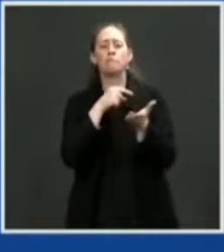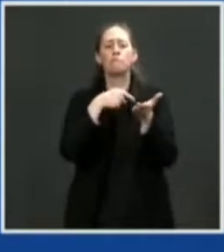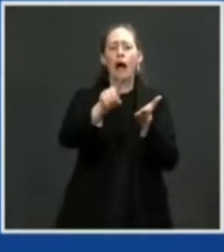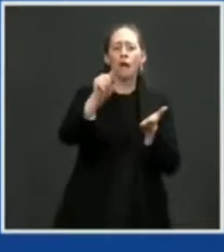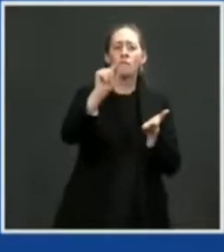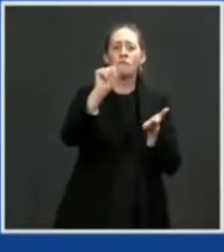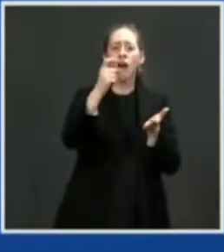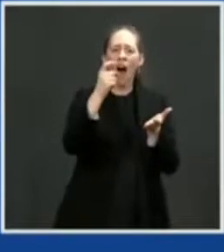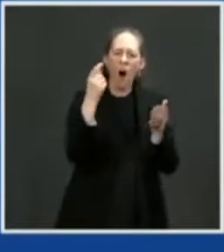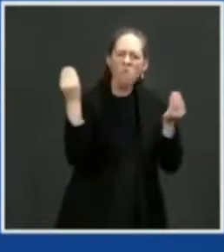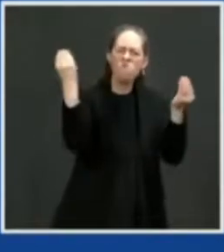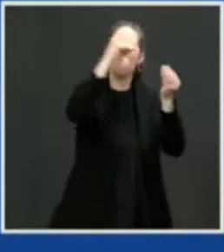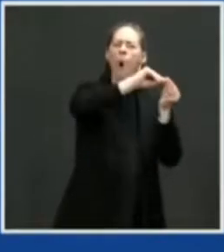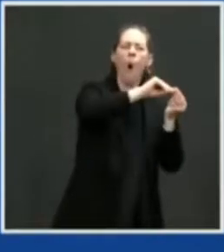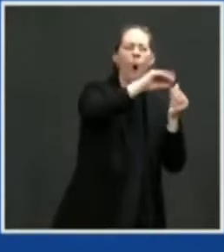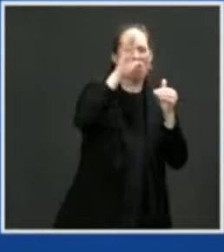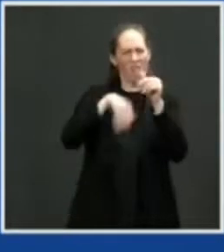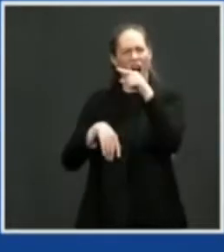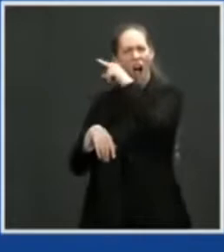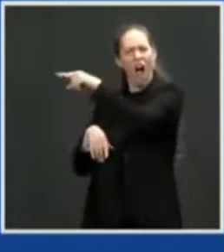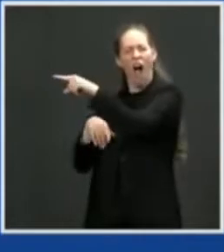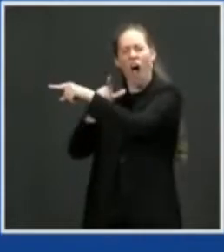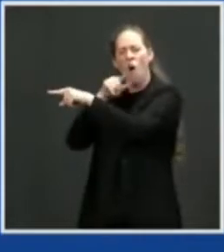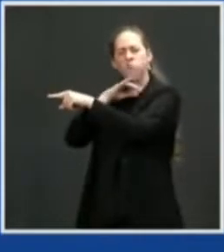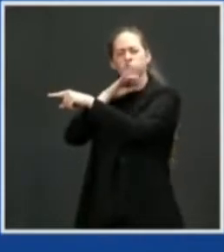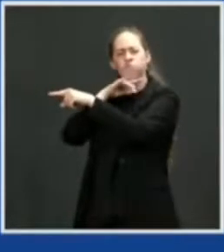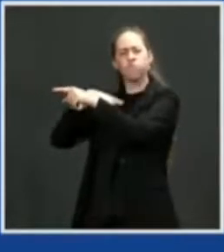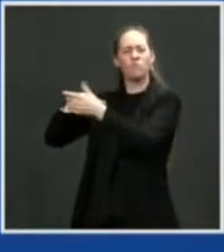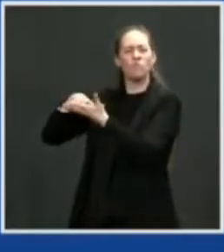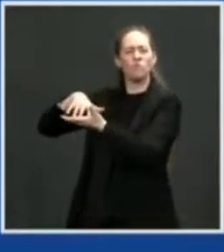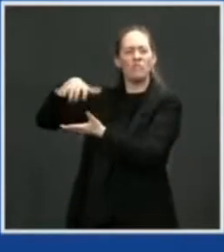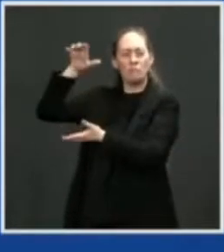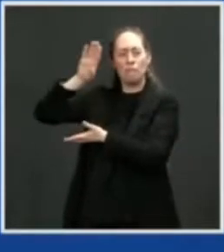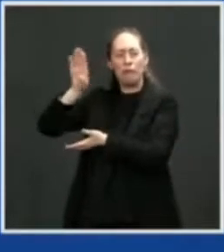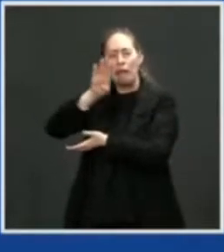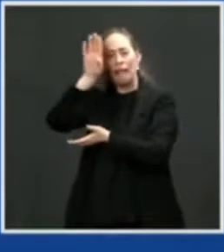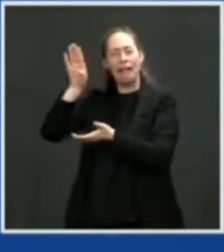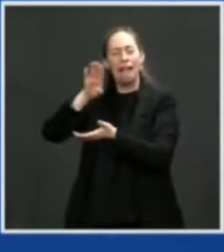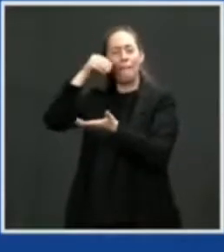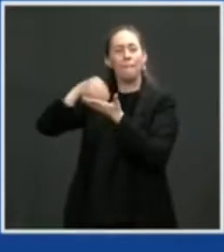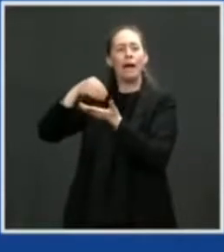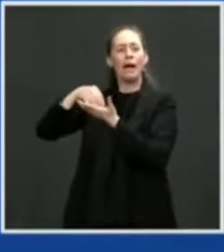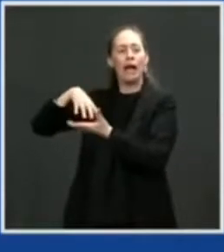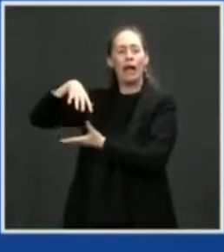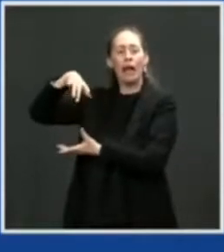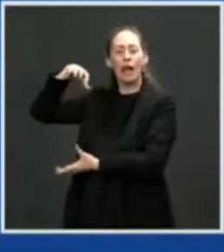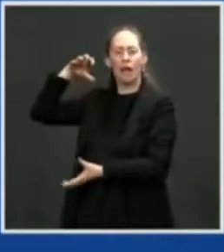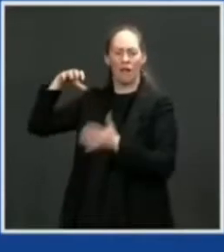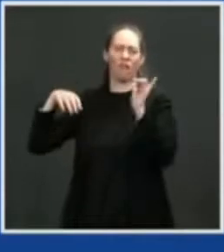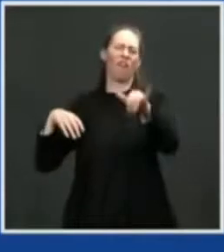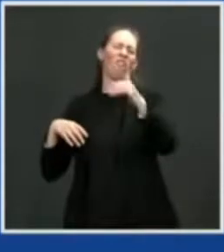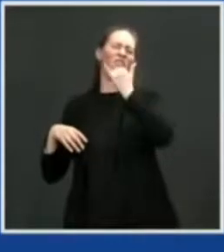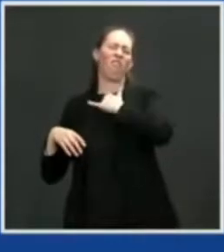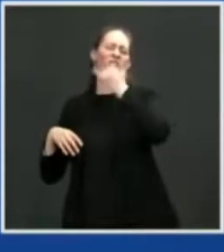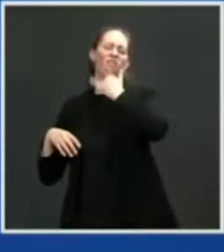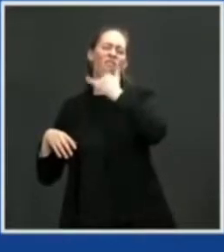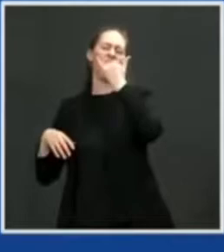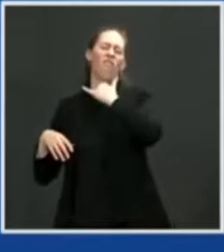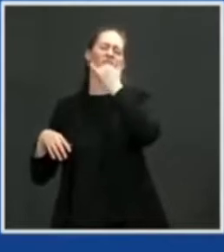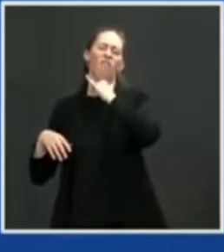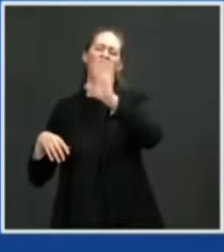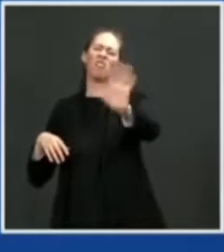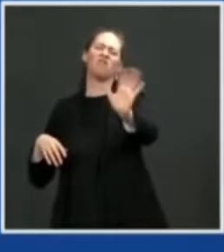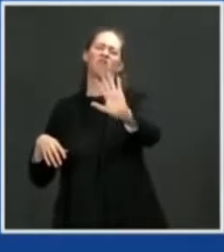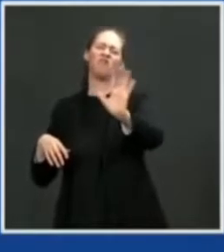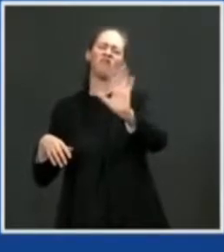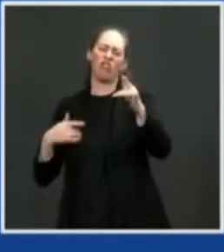$1 billion a year is. The cops that we must defund. Something's wrong. Their newfound concern. They're